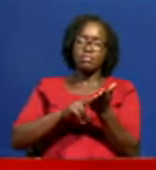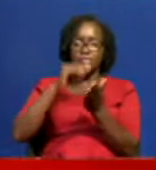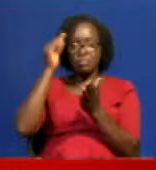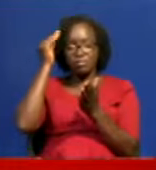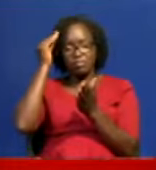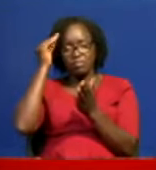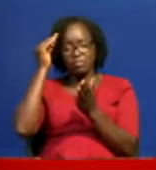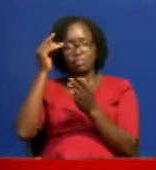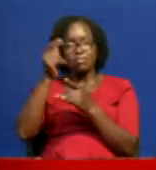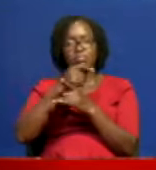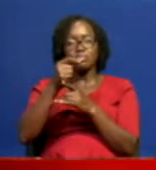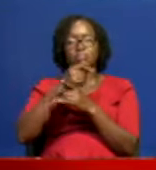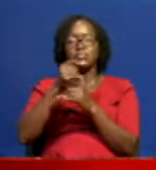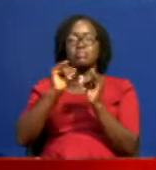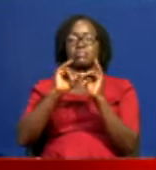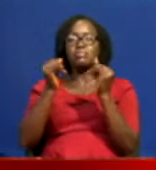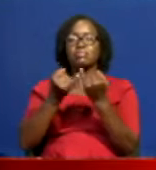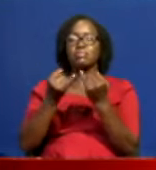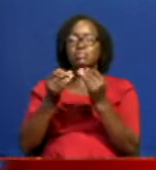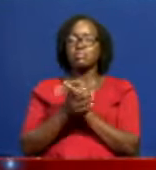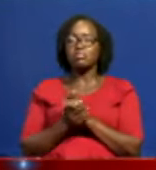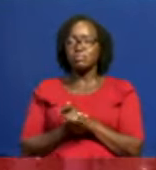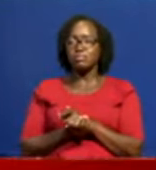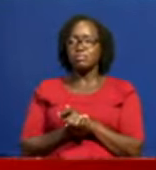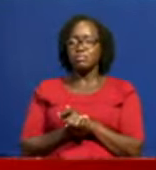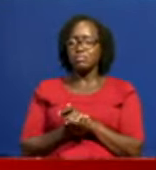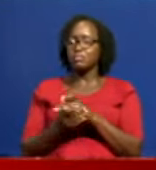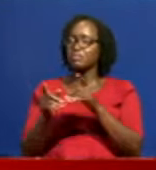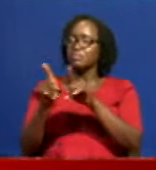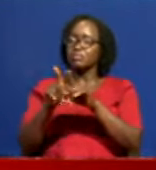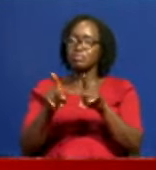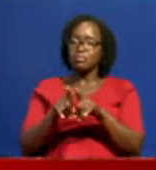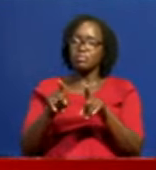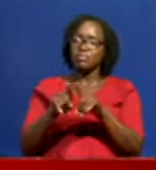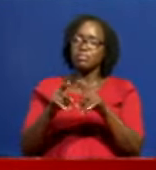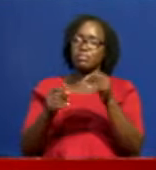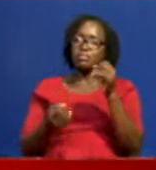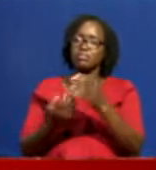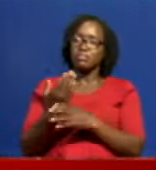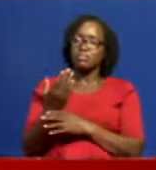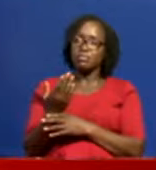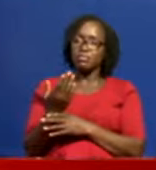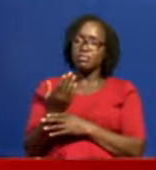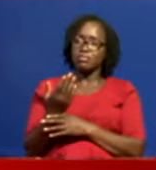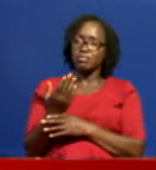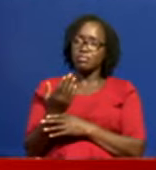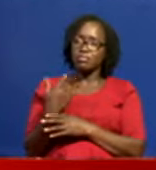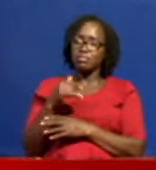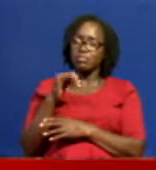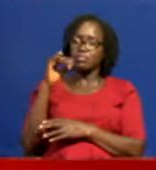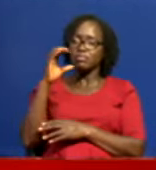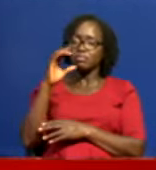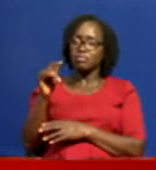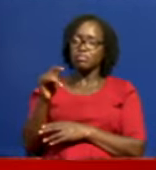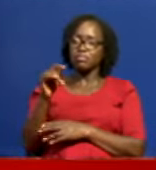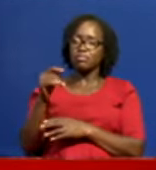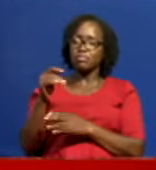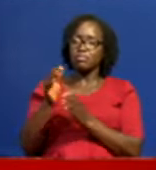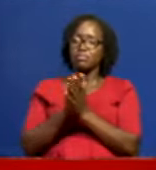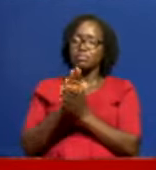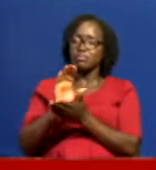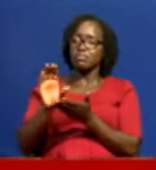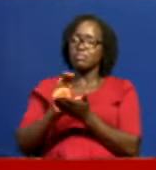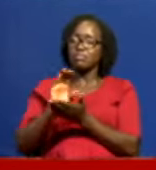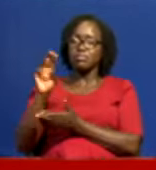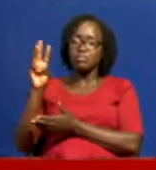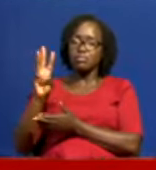education and training institutions. Even as we roll out our ICT hubs in every